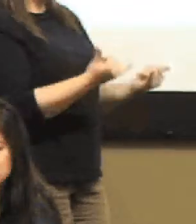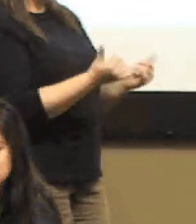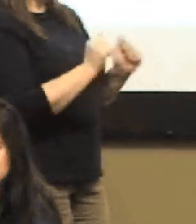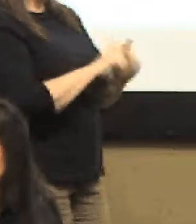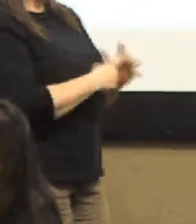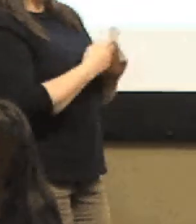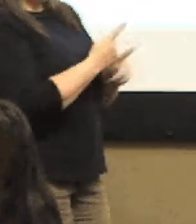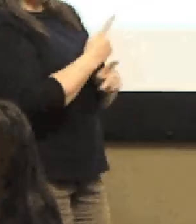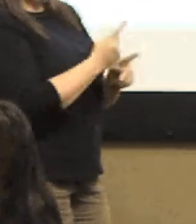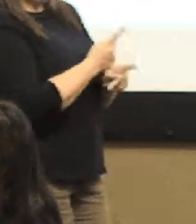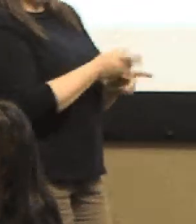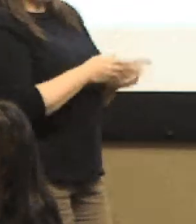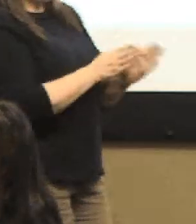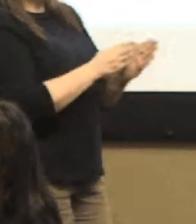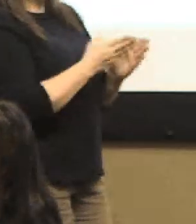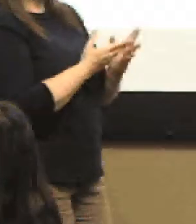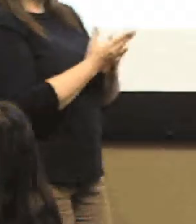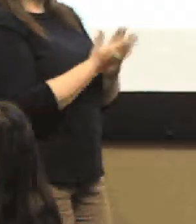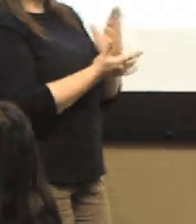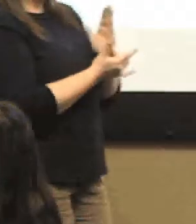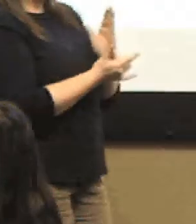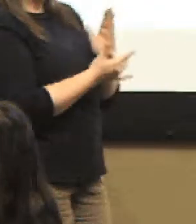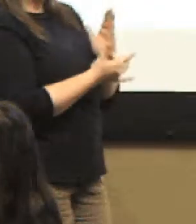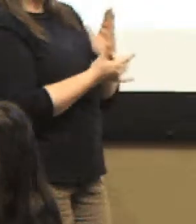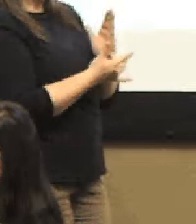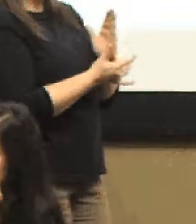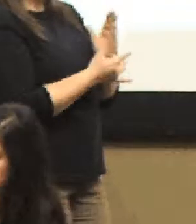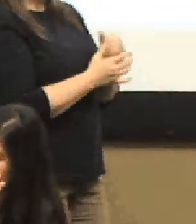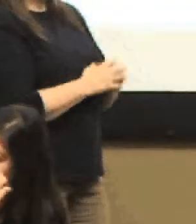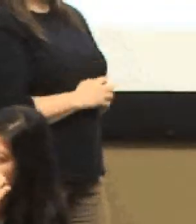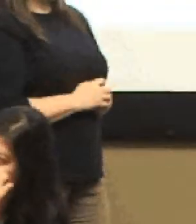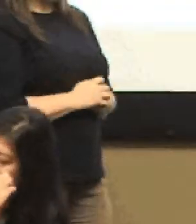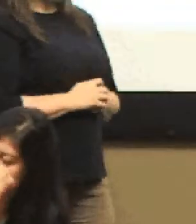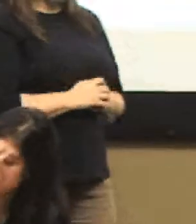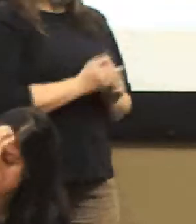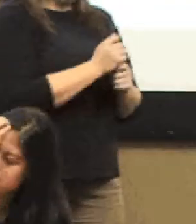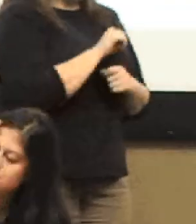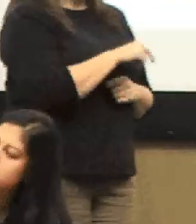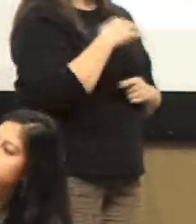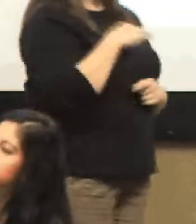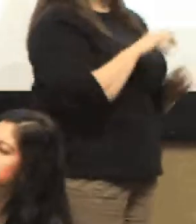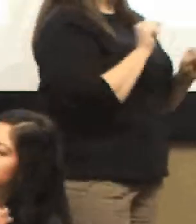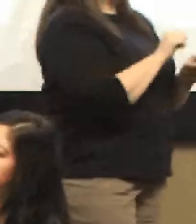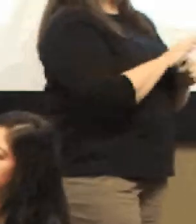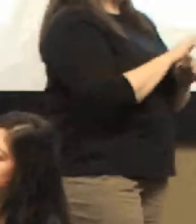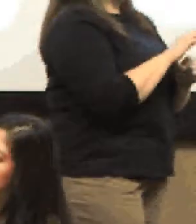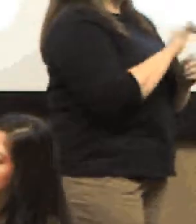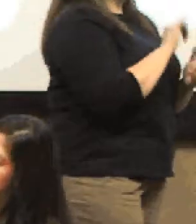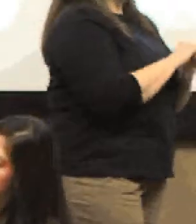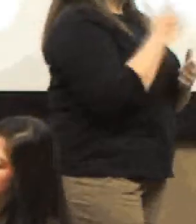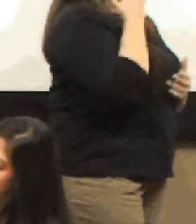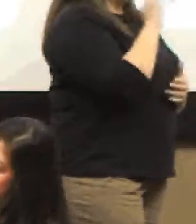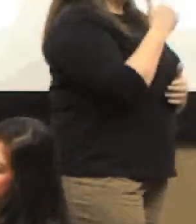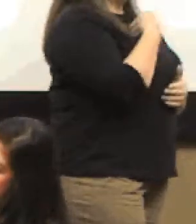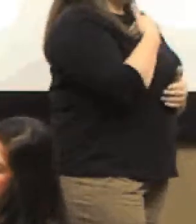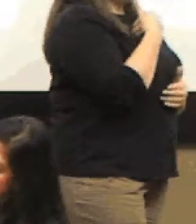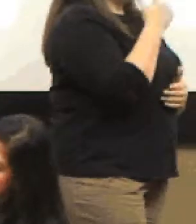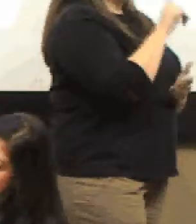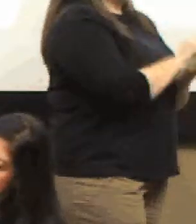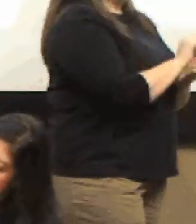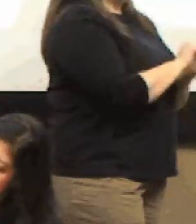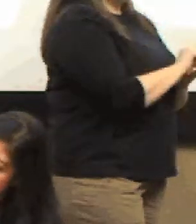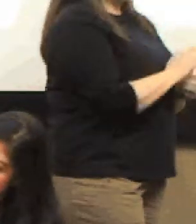can start to figure out ways via technology to make this profitable enough that it's smart to own these